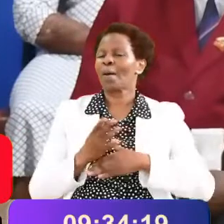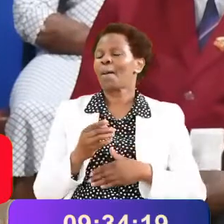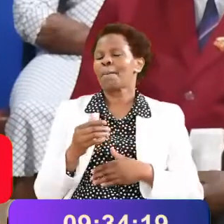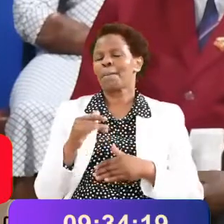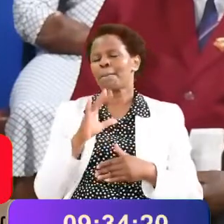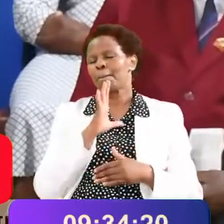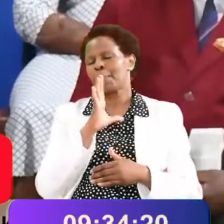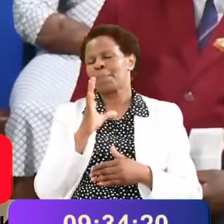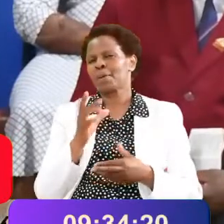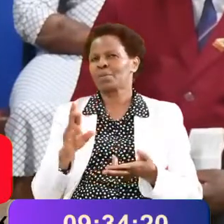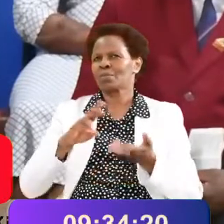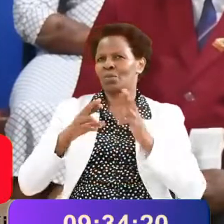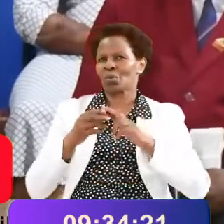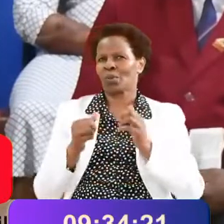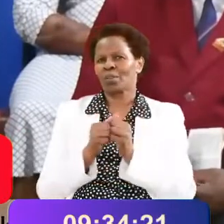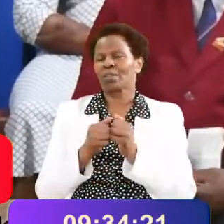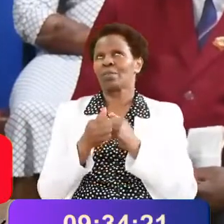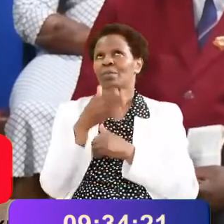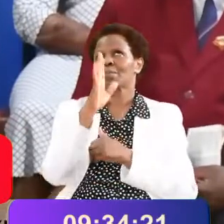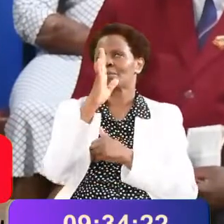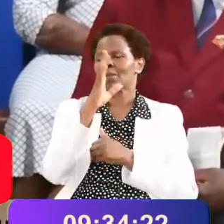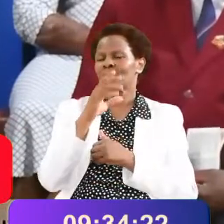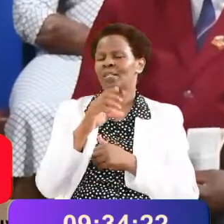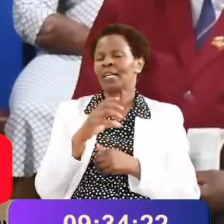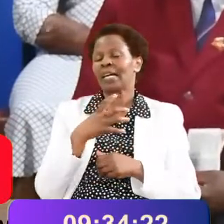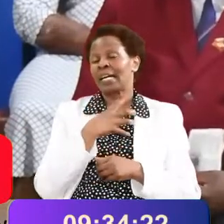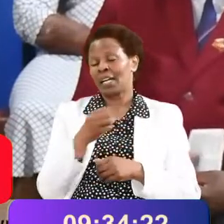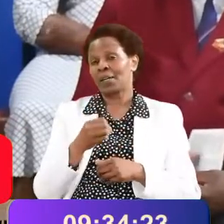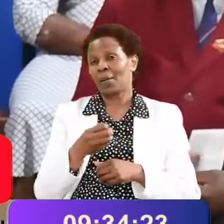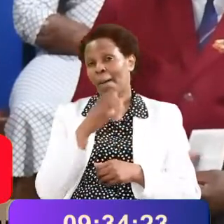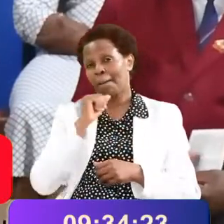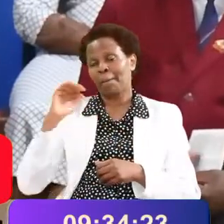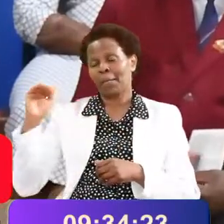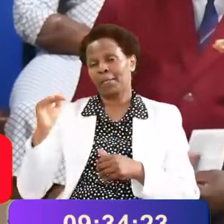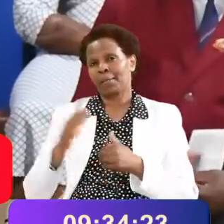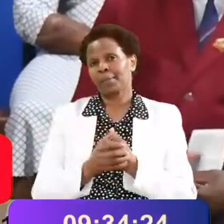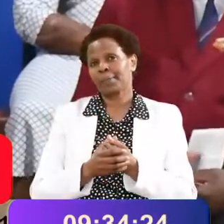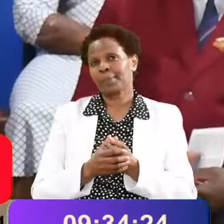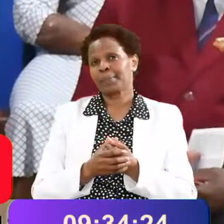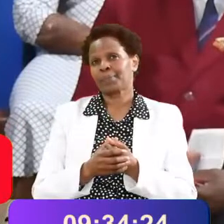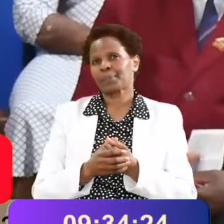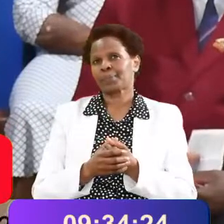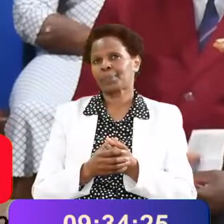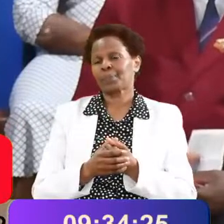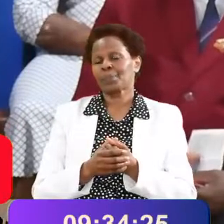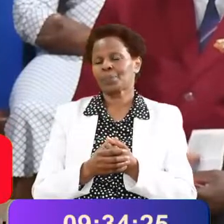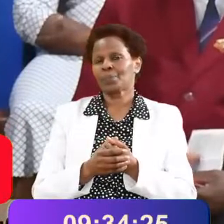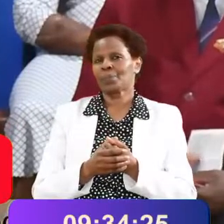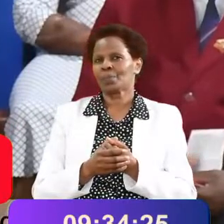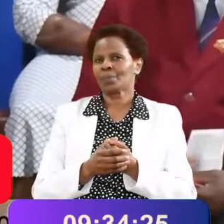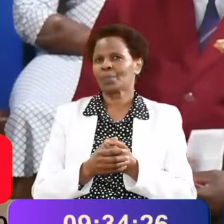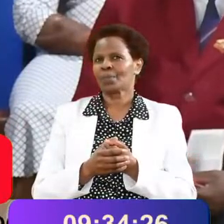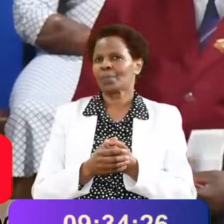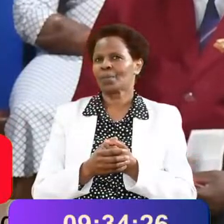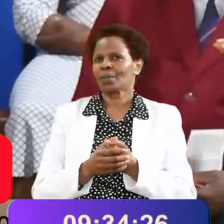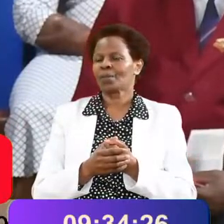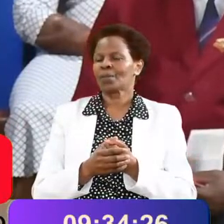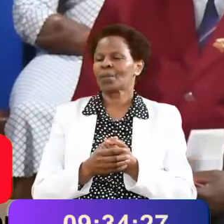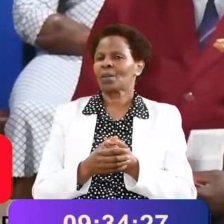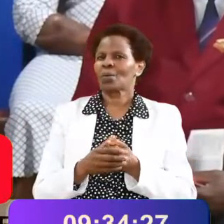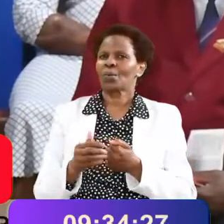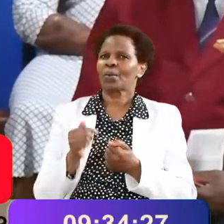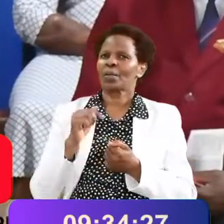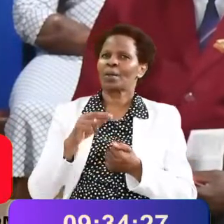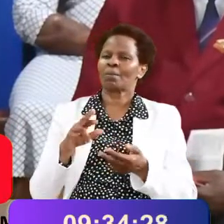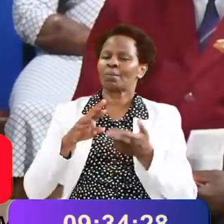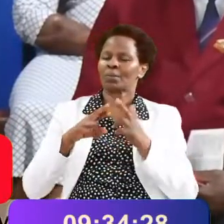it is reconciliation to God and also reconciliation to man. Number two about reconciliation is that reconciliation